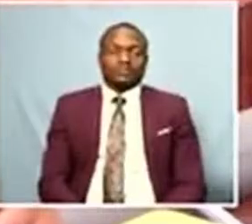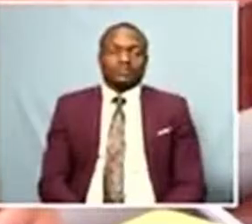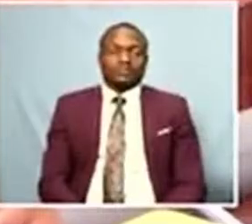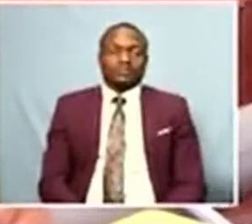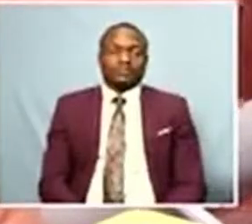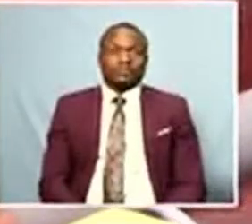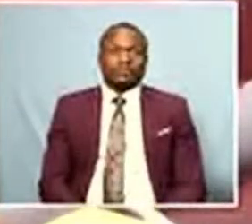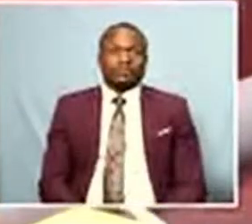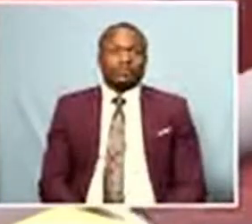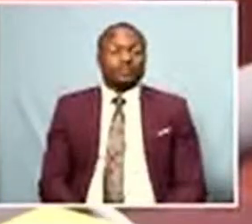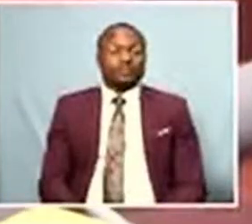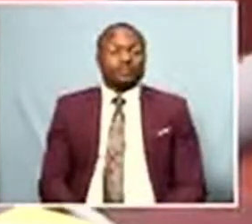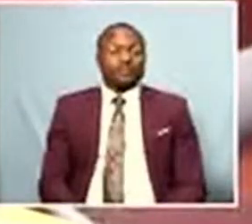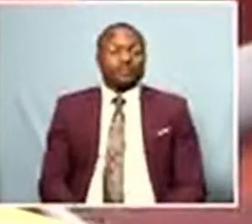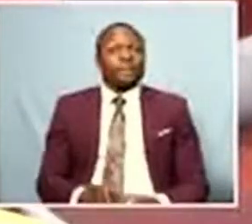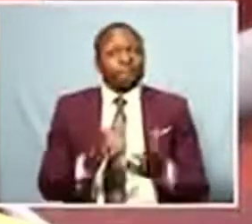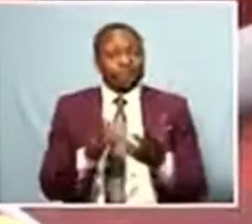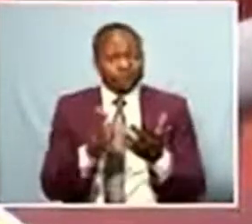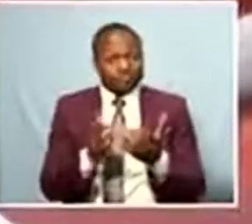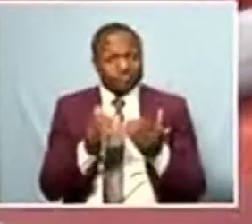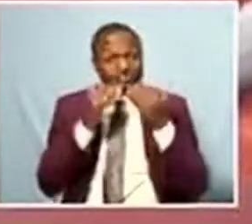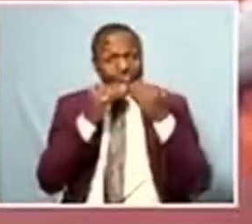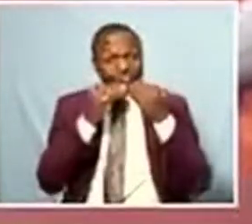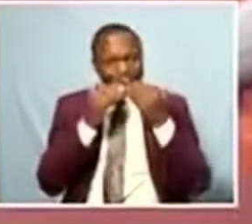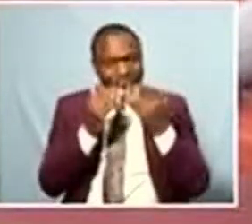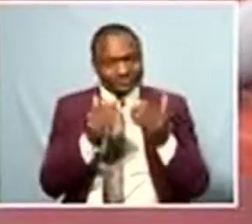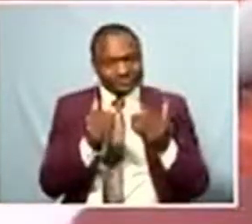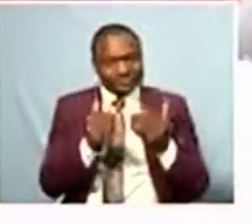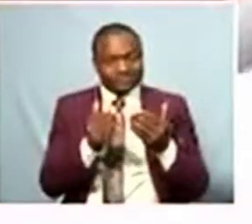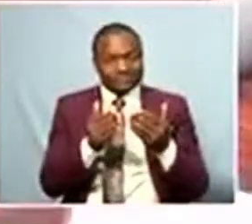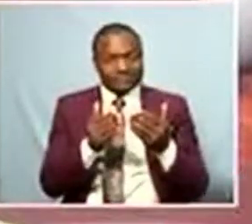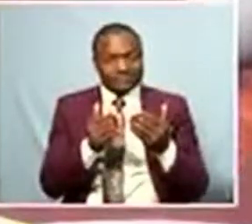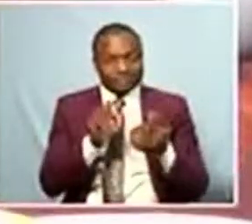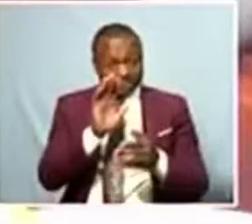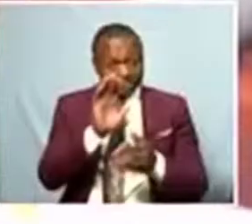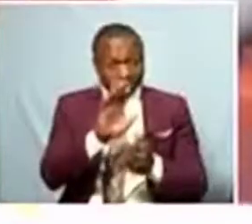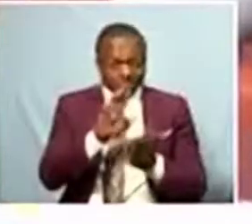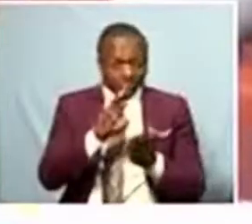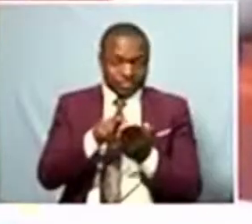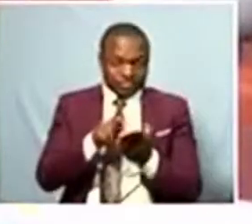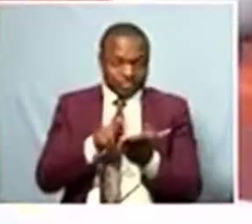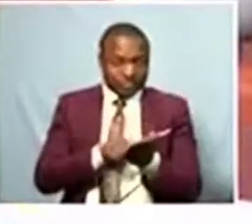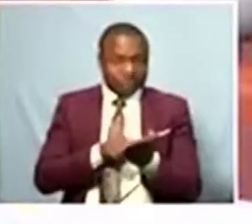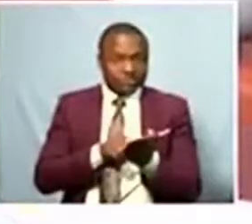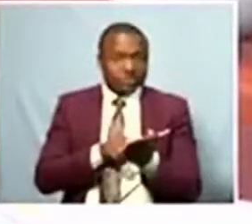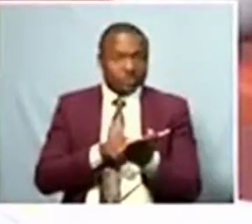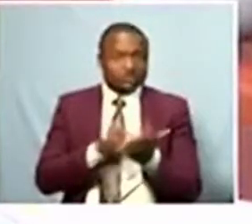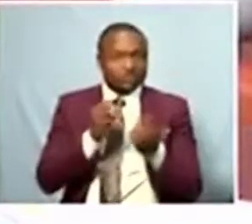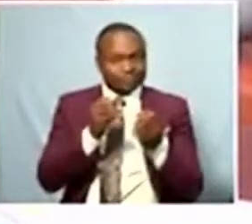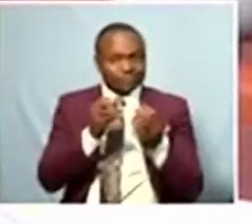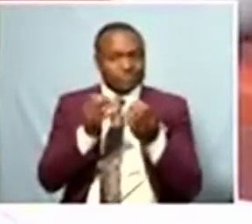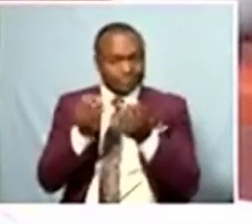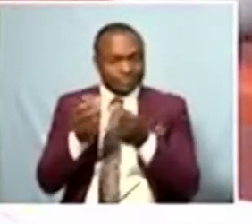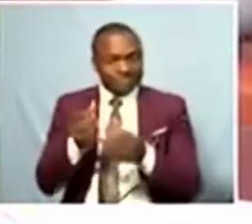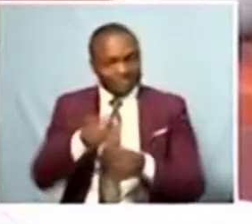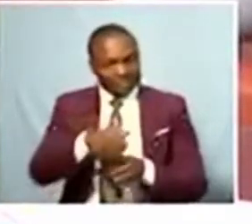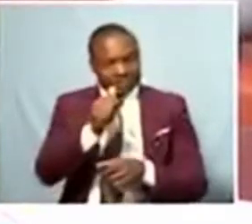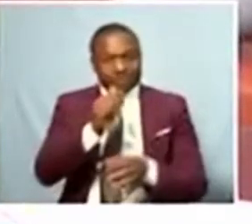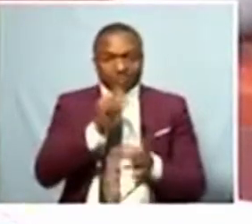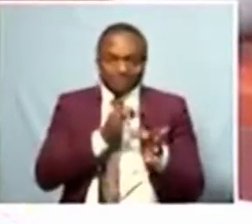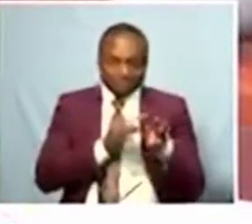On behalf of the committee, I wish to thank you for your submission. Most of it is